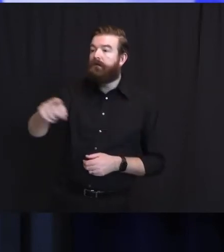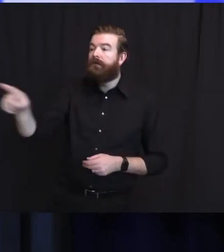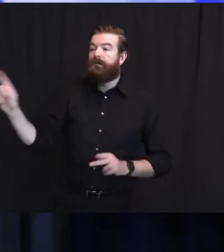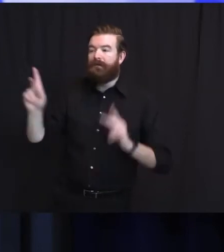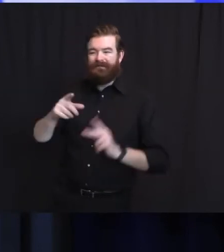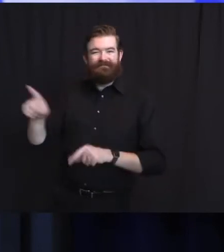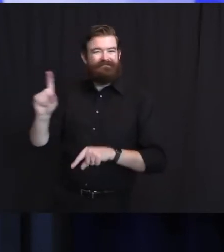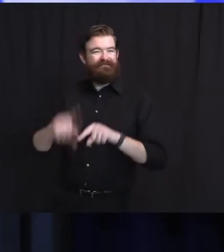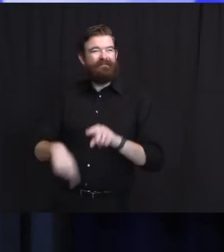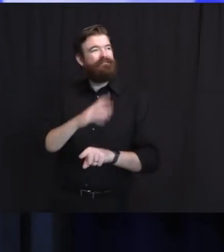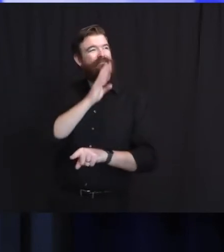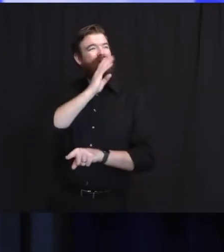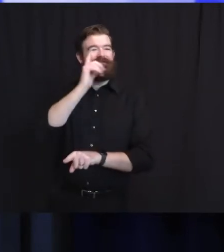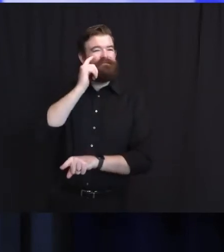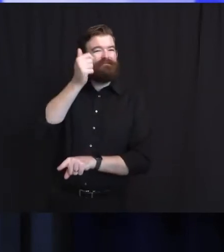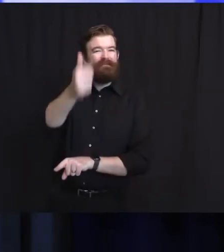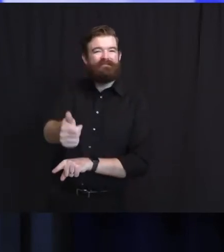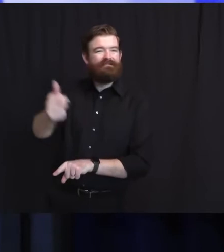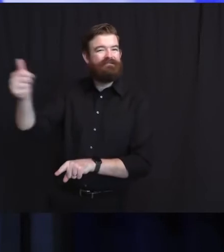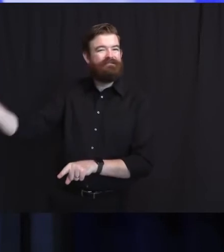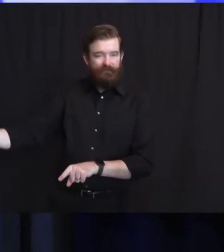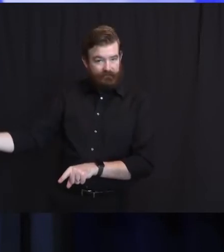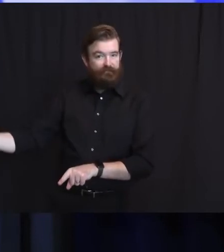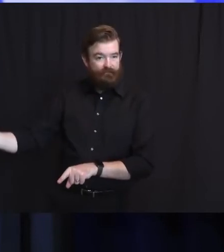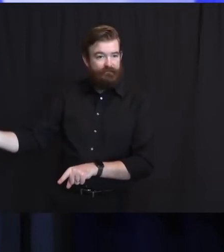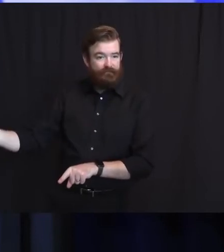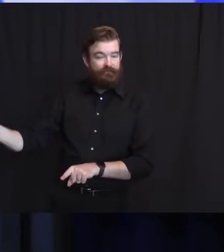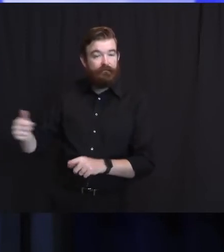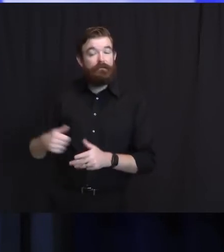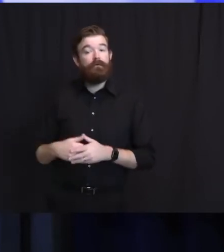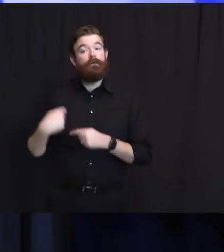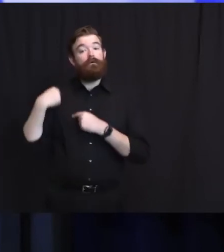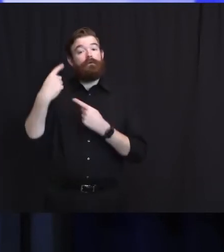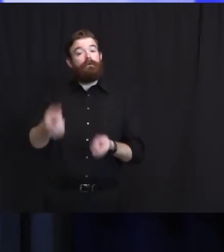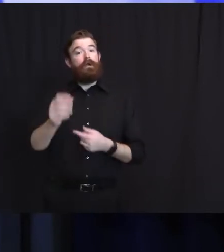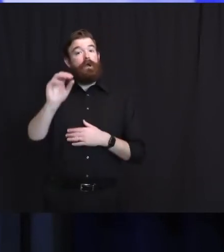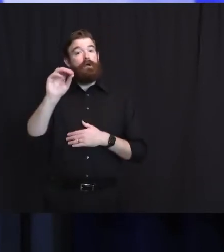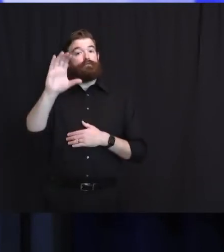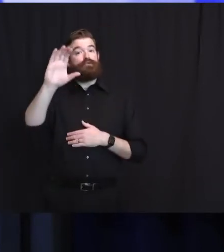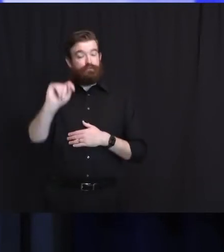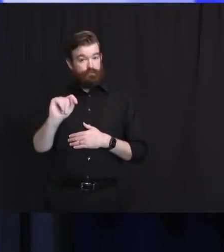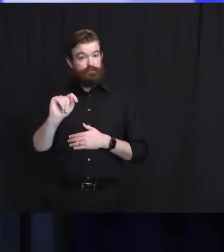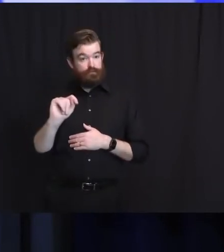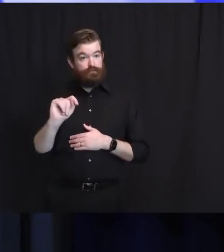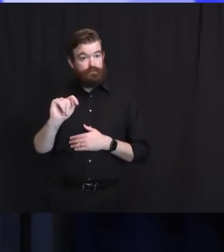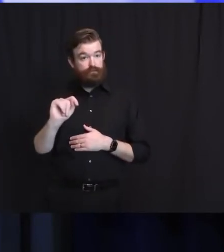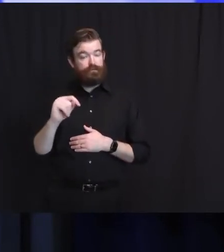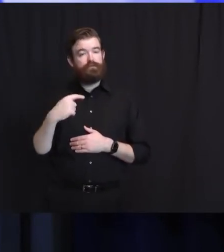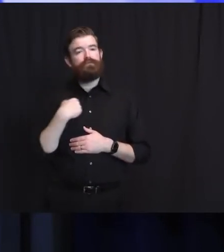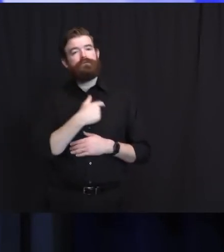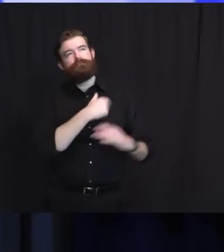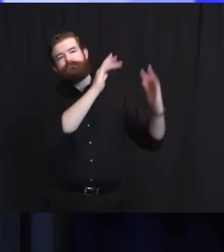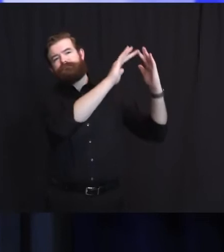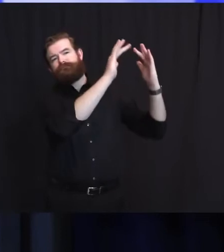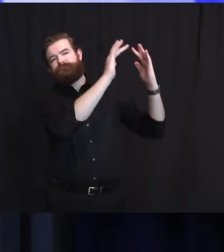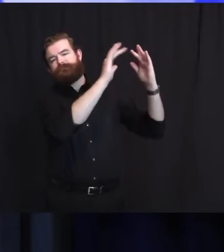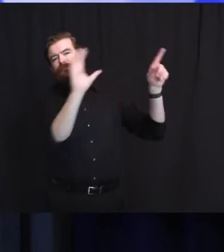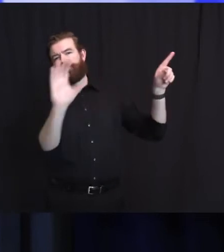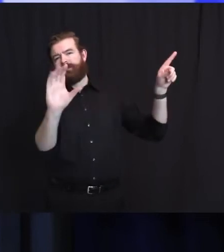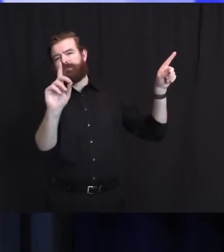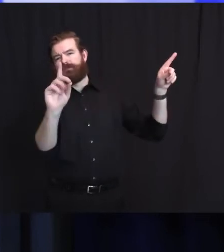this decision. Since October, the department has been in contact with the CDC, working to get as many groups